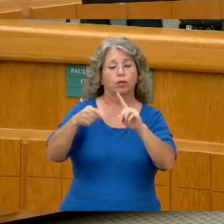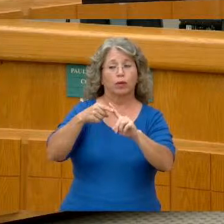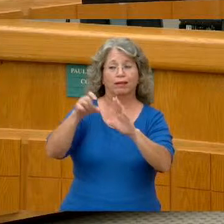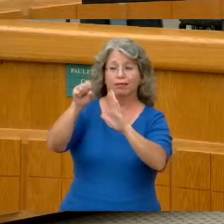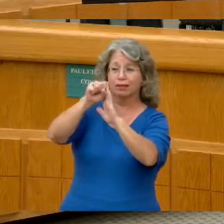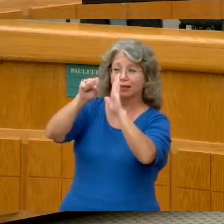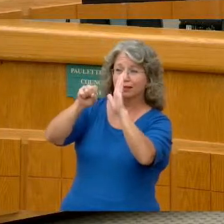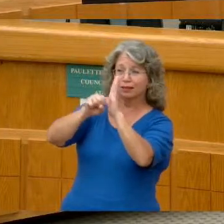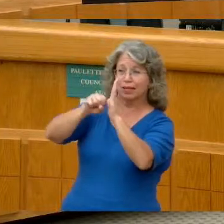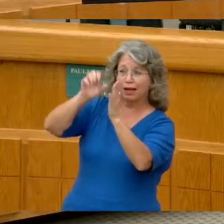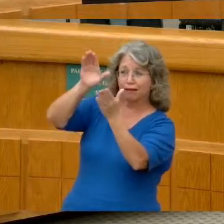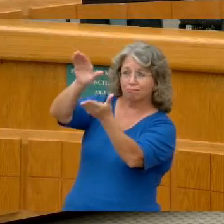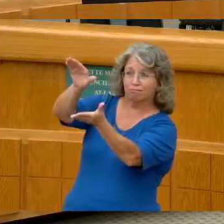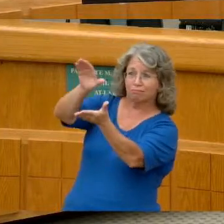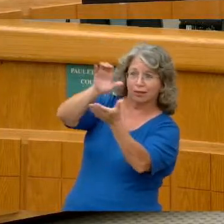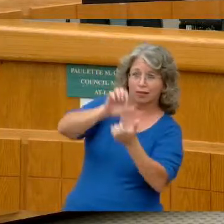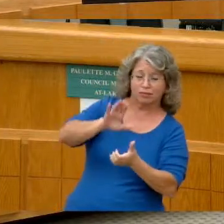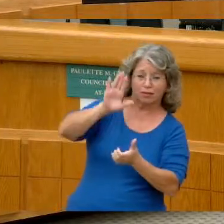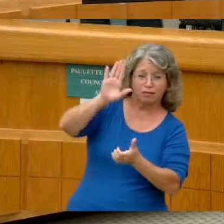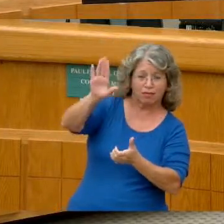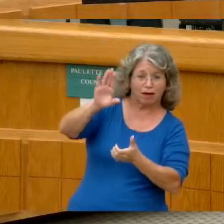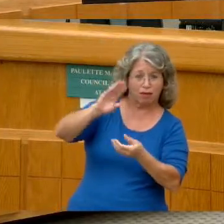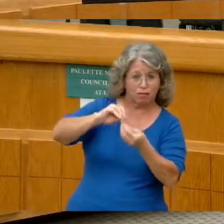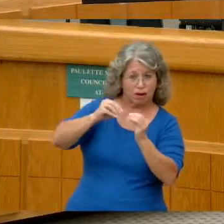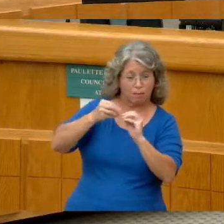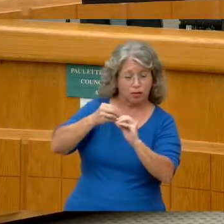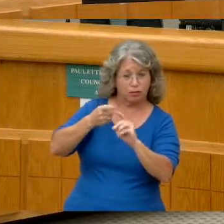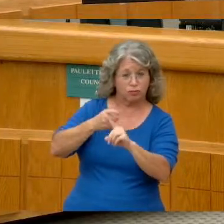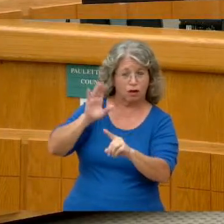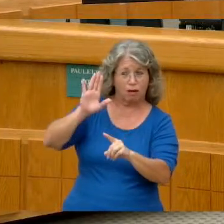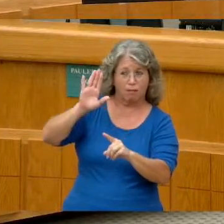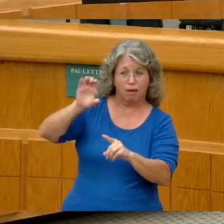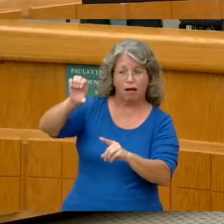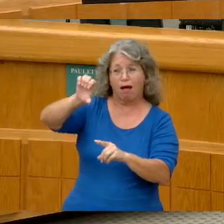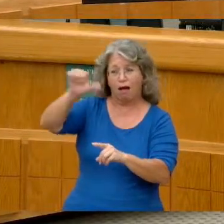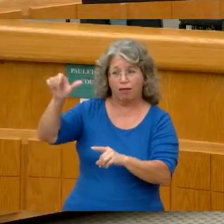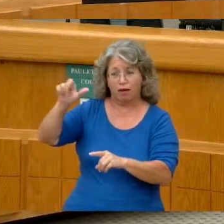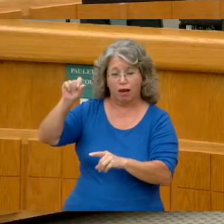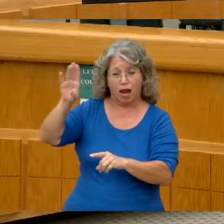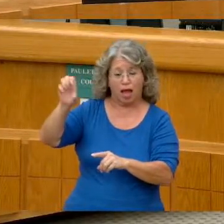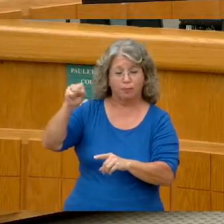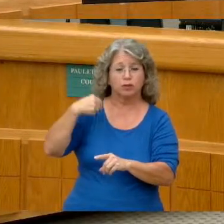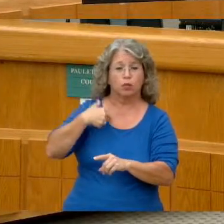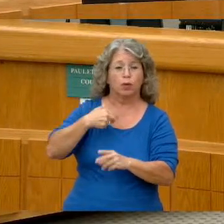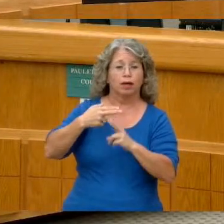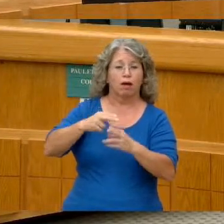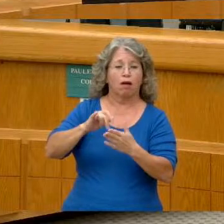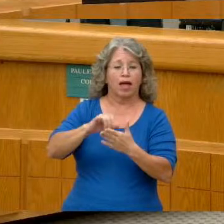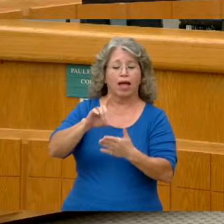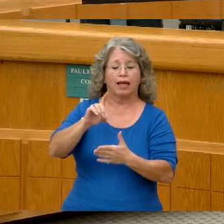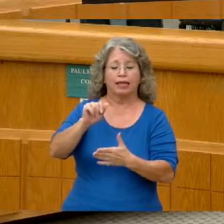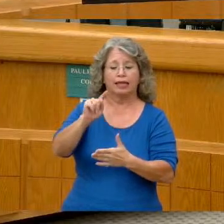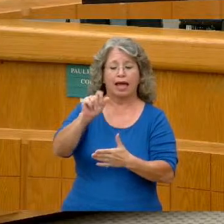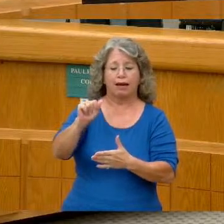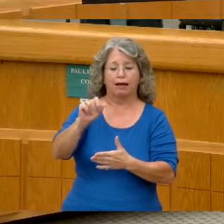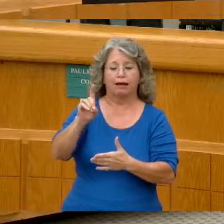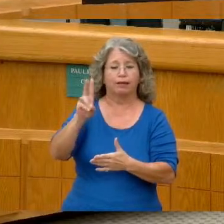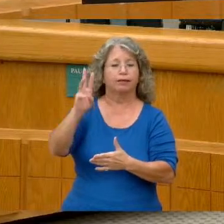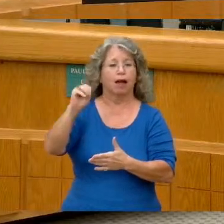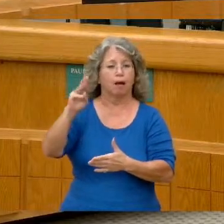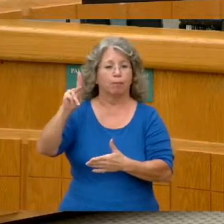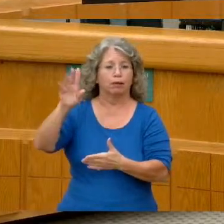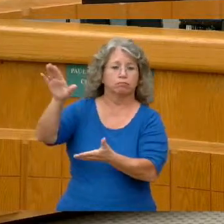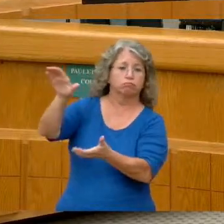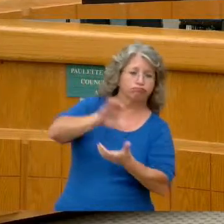us additional numbers that they've been sent directly from the laboratories, so we call that a data dump. And so these numbers are